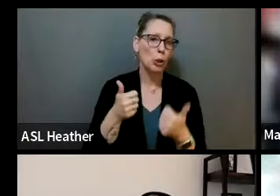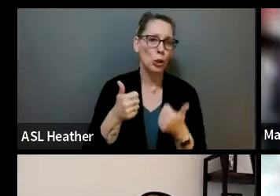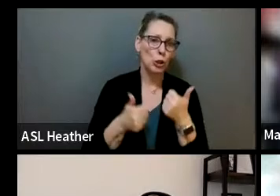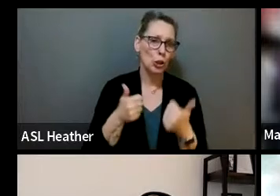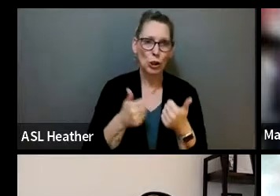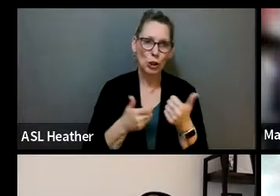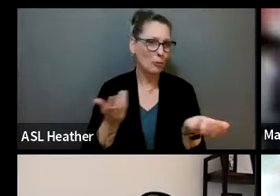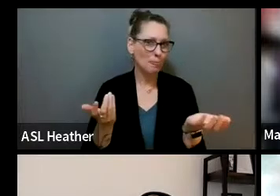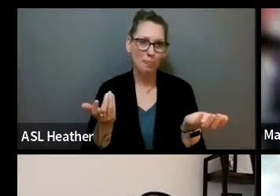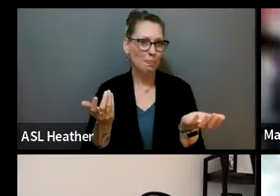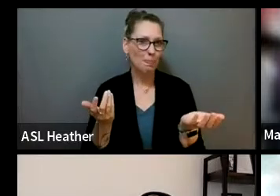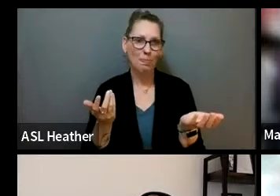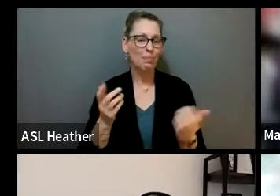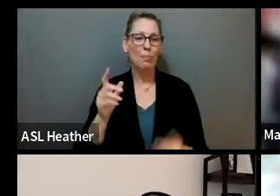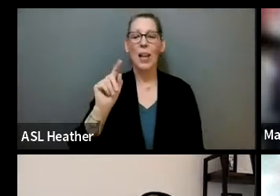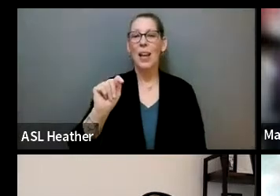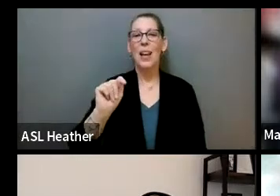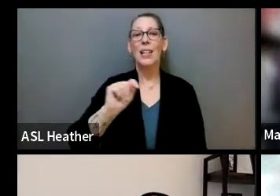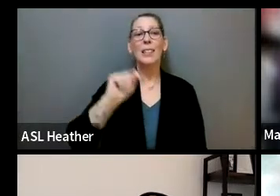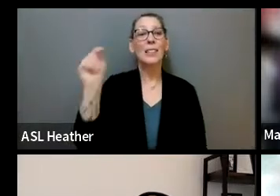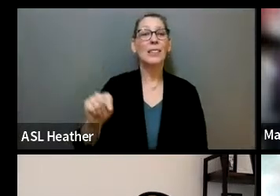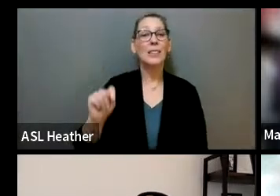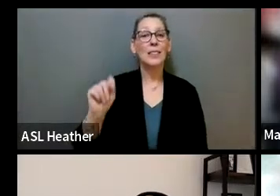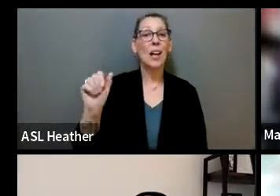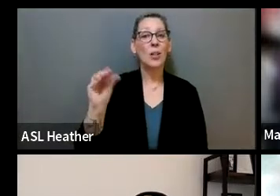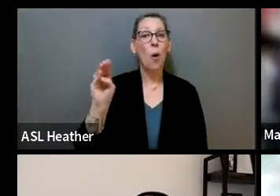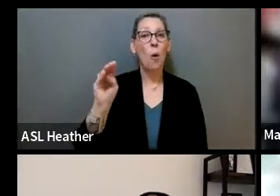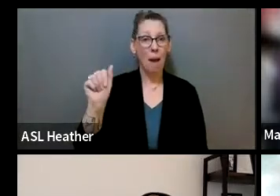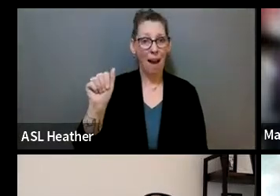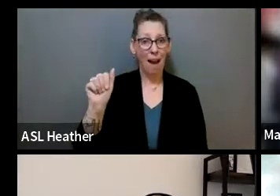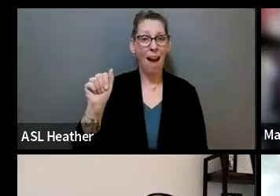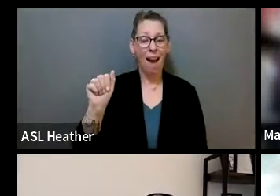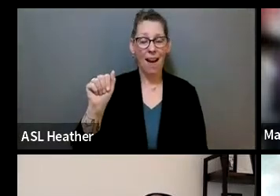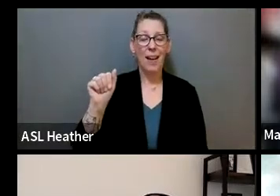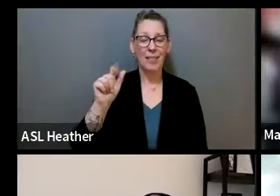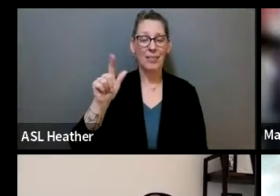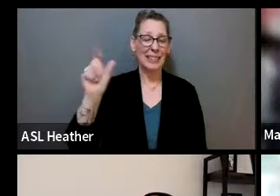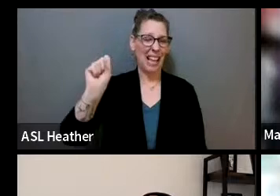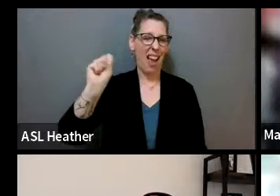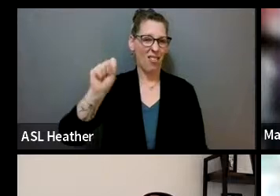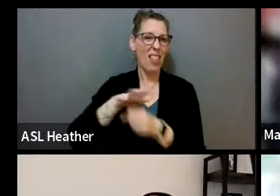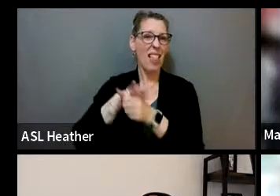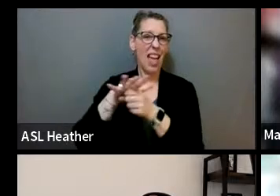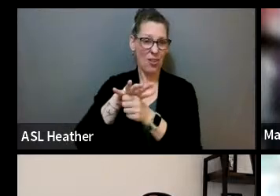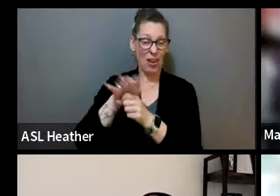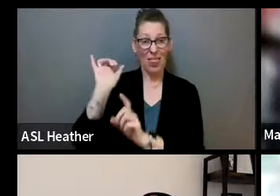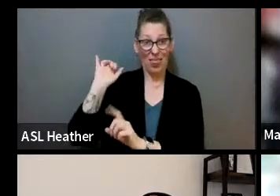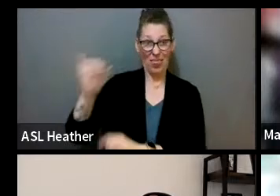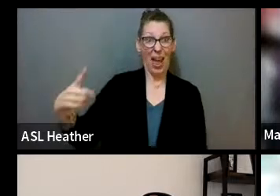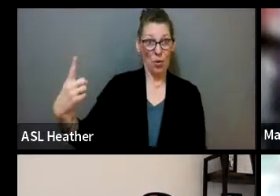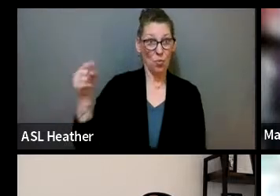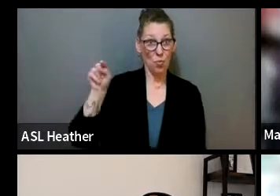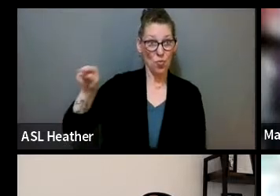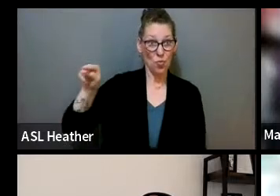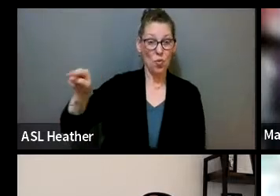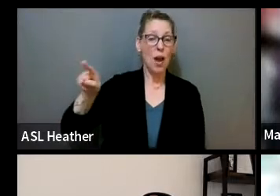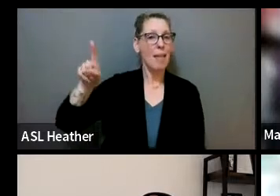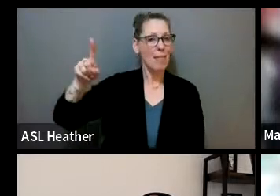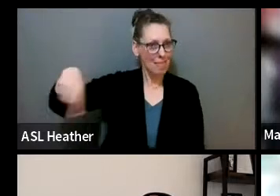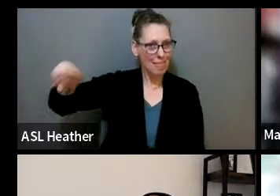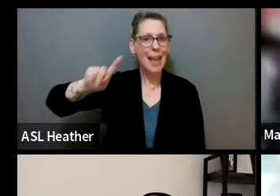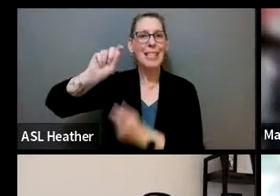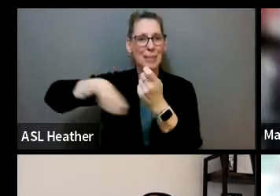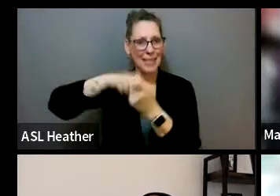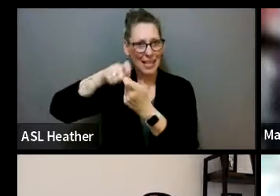taken away. So the Tacoma Narrows Bridge up in the Seattle area, that one, they have specifically